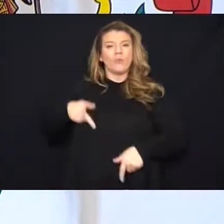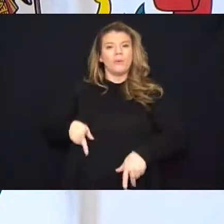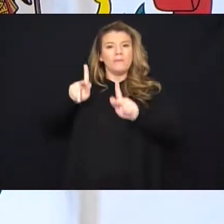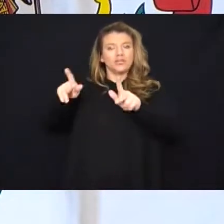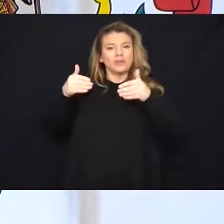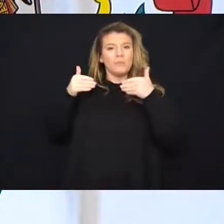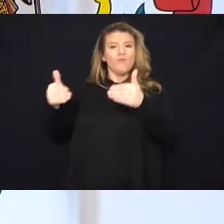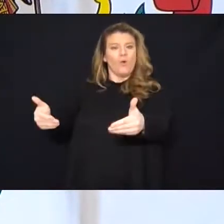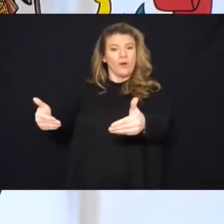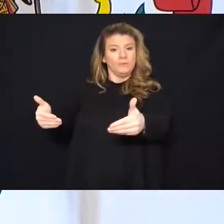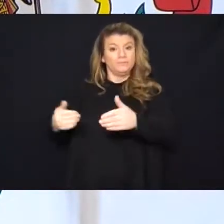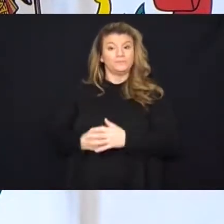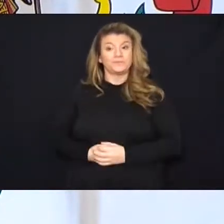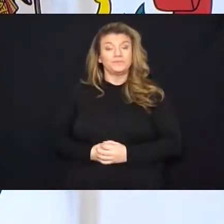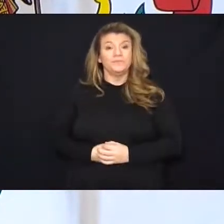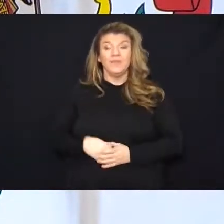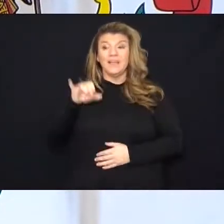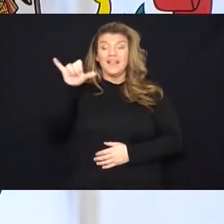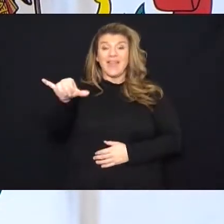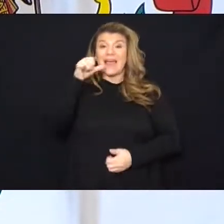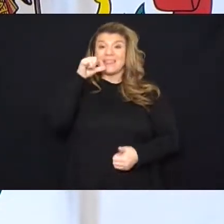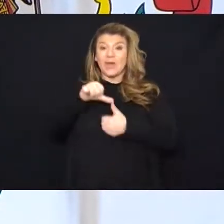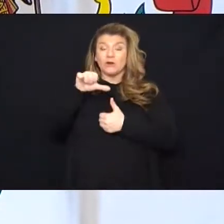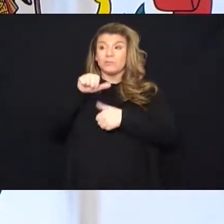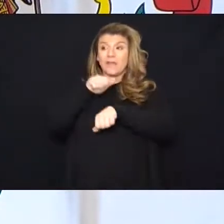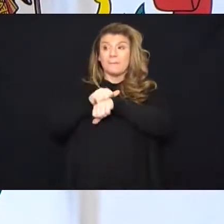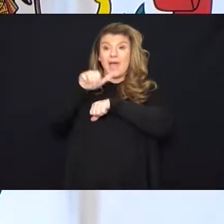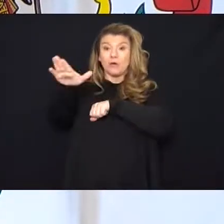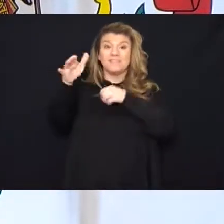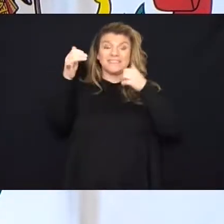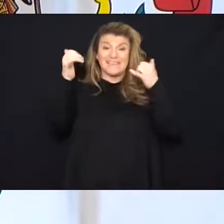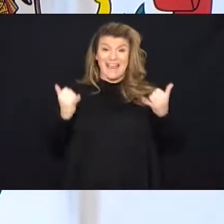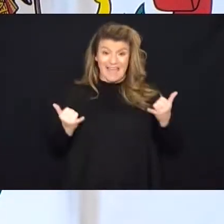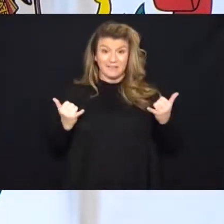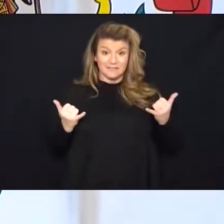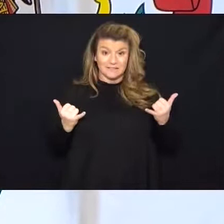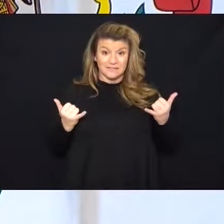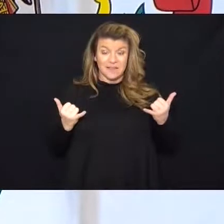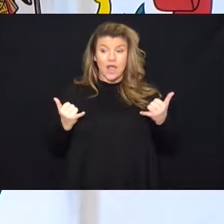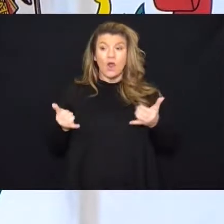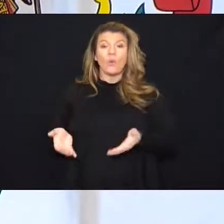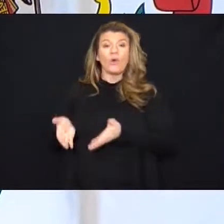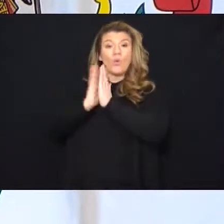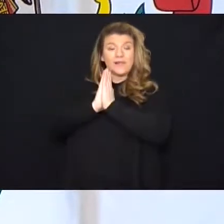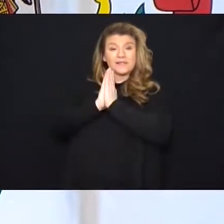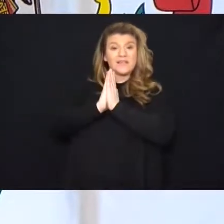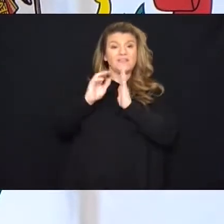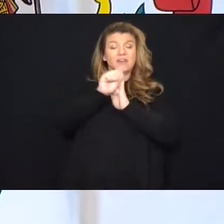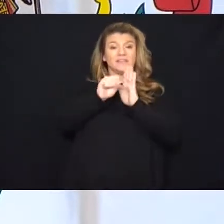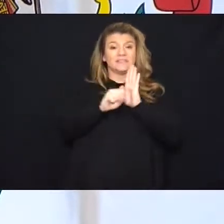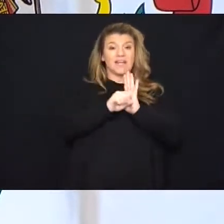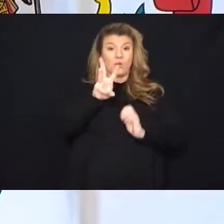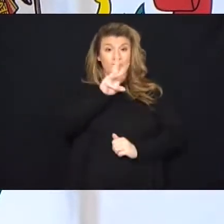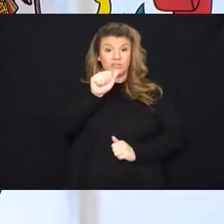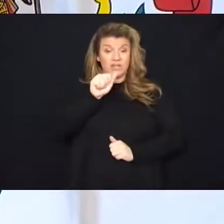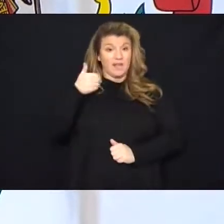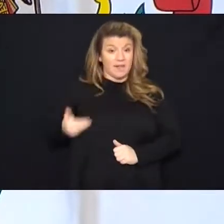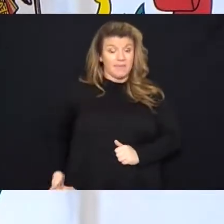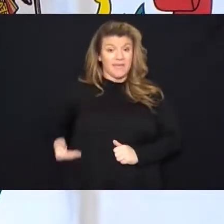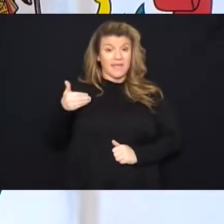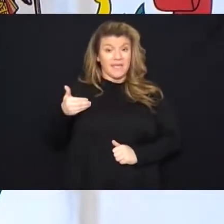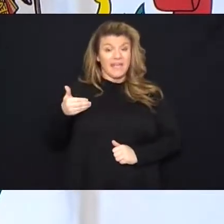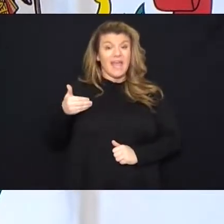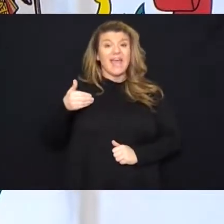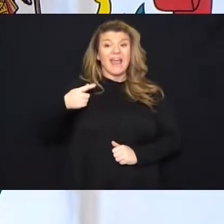forward. So that letter is going out today, and that is requesting from the state of West Virginia and me that